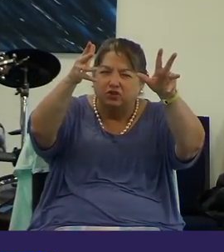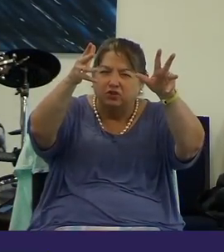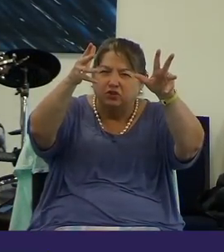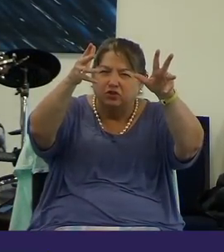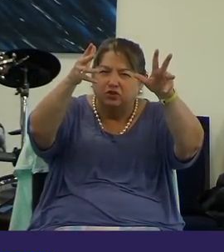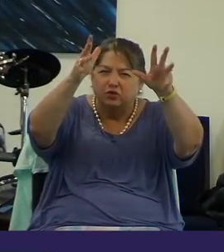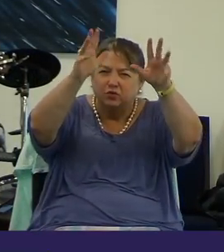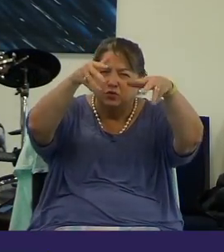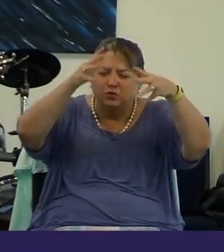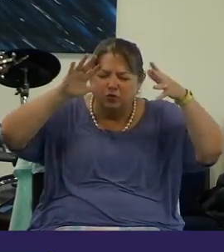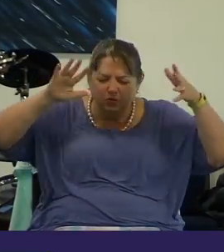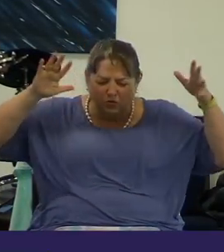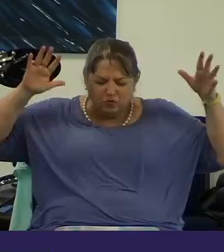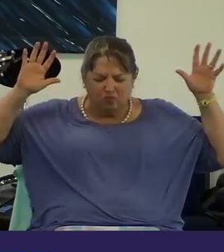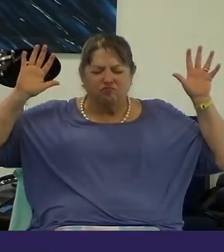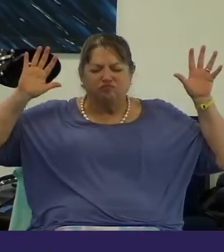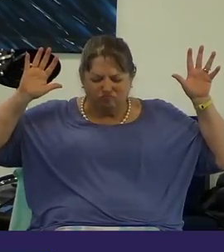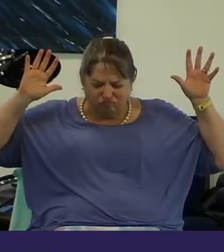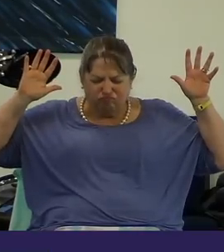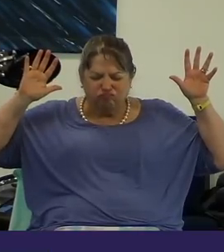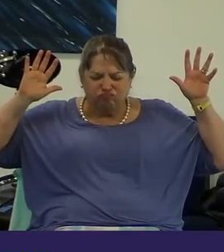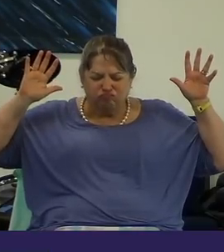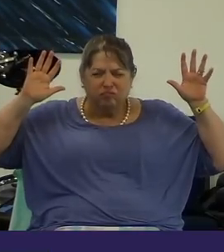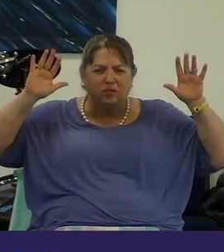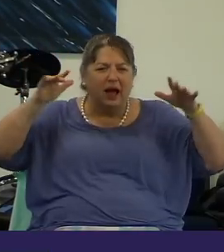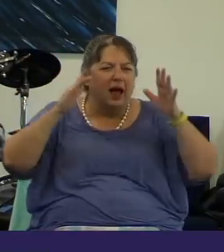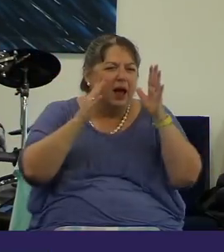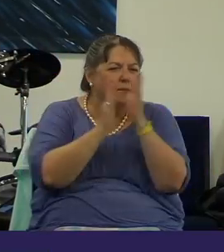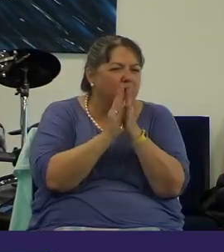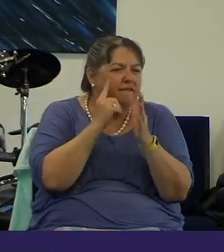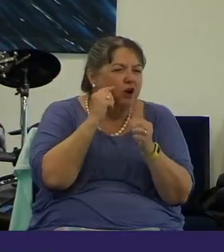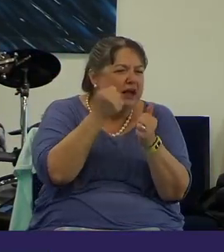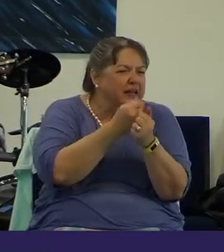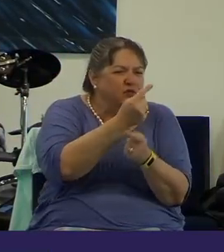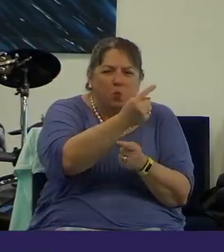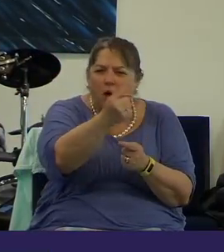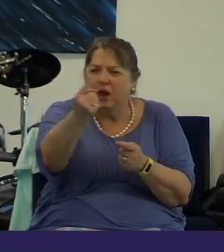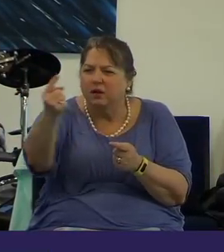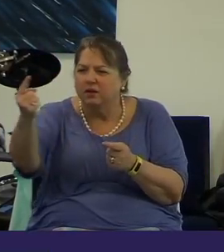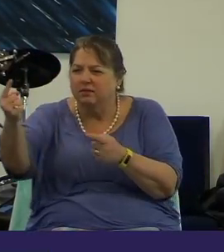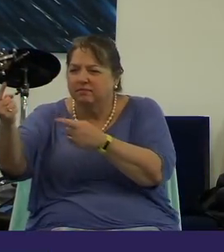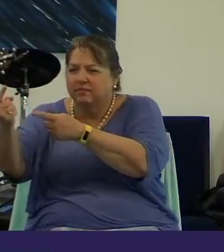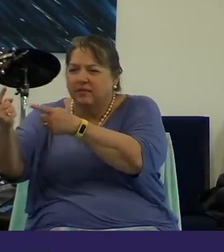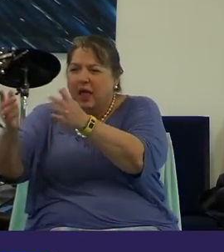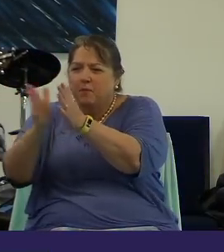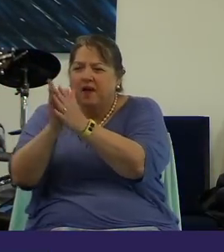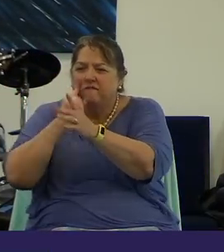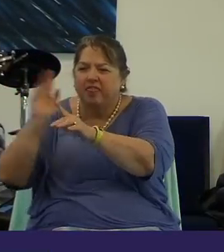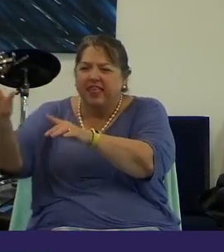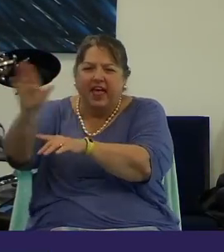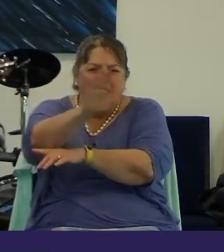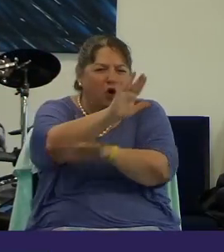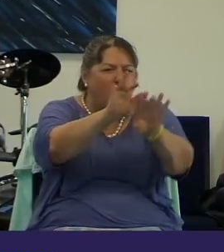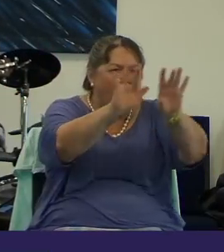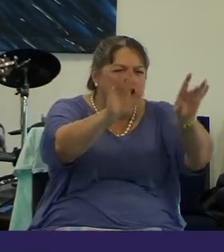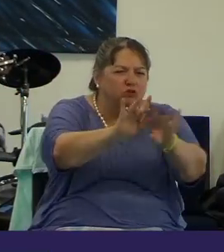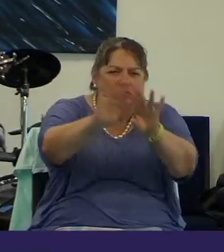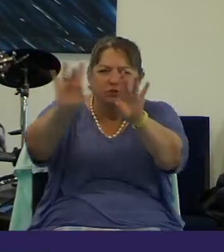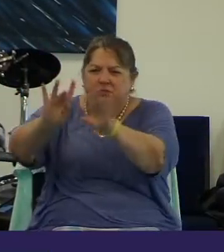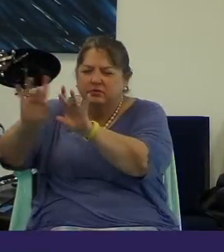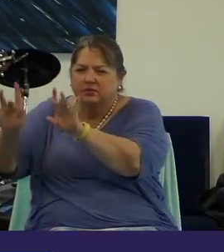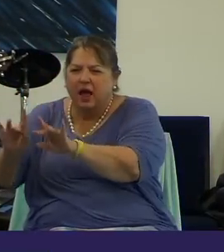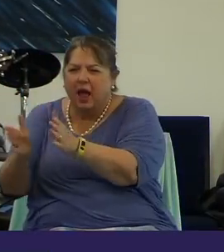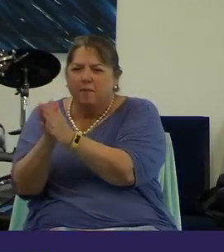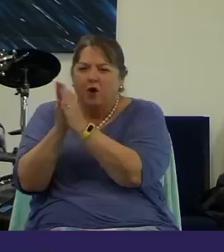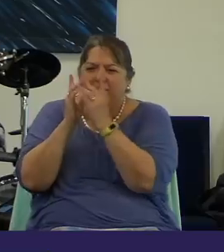bled and died. In Jesus' name, I pray for everyone standing. I pray for their hearts, dear God, in the name of Jesus.